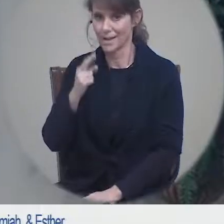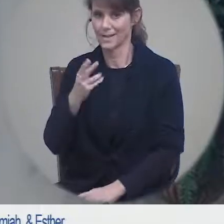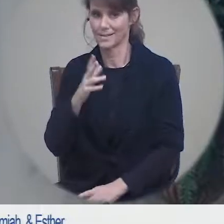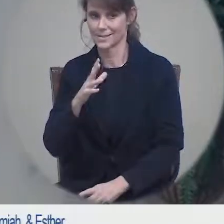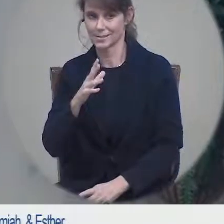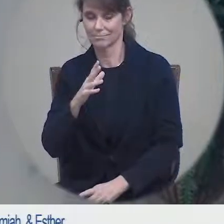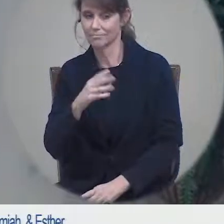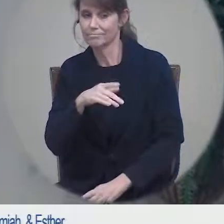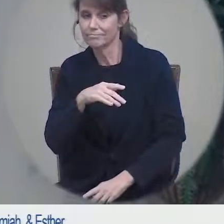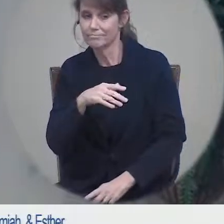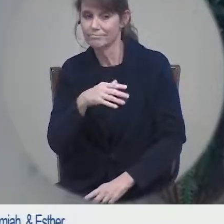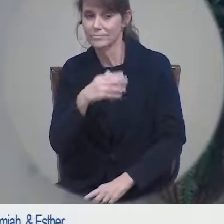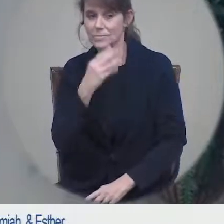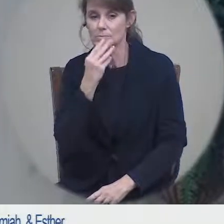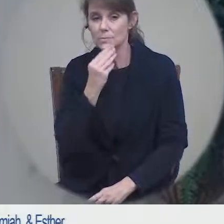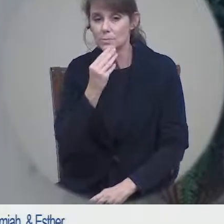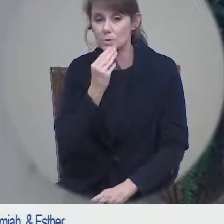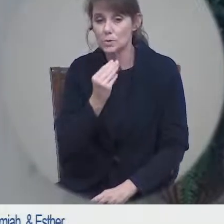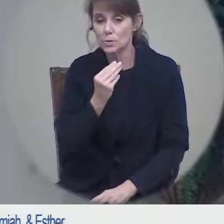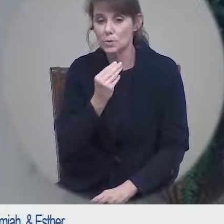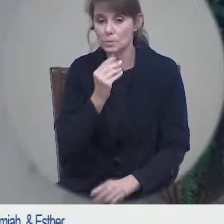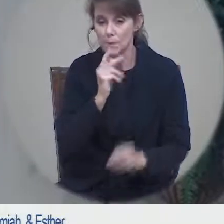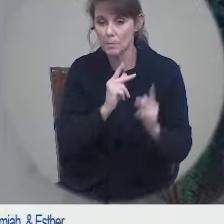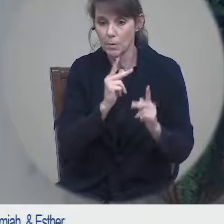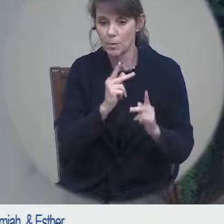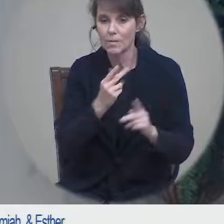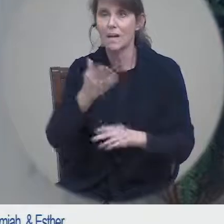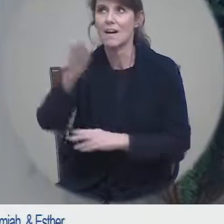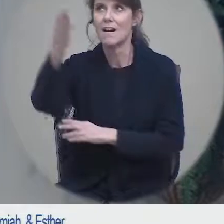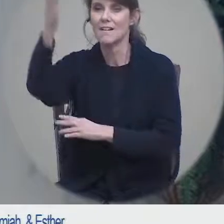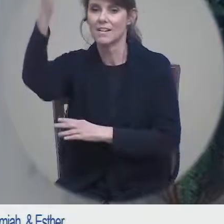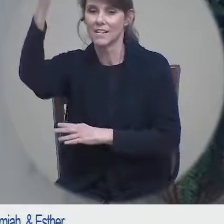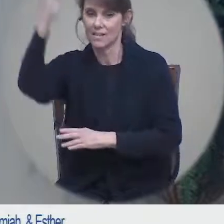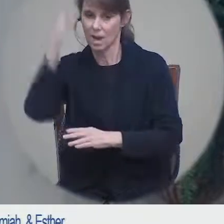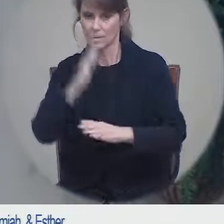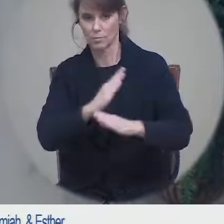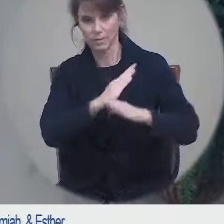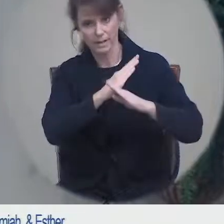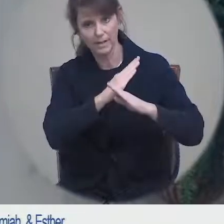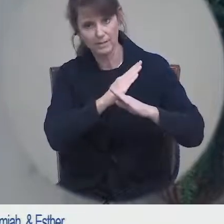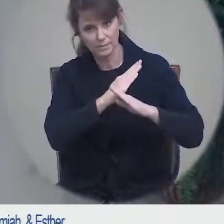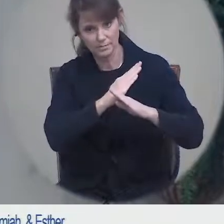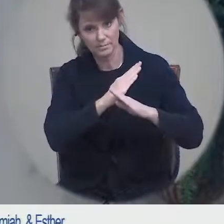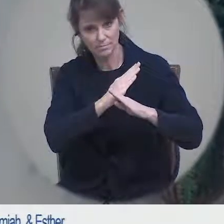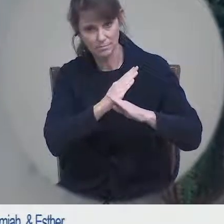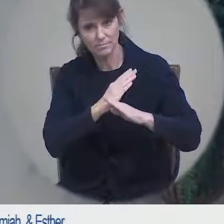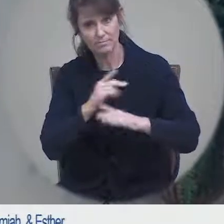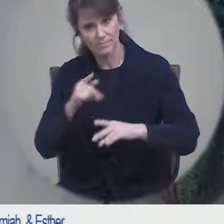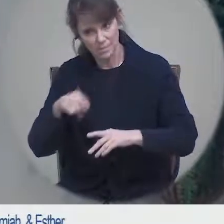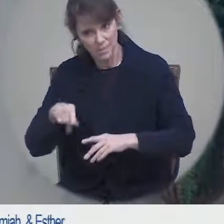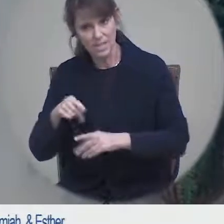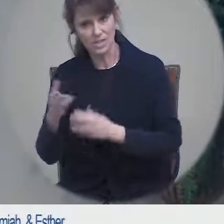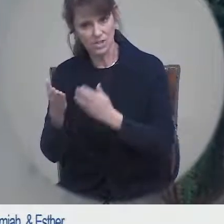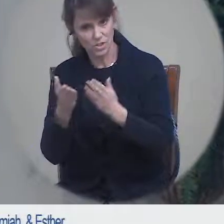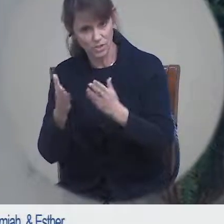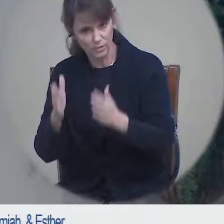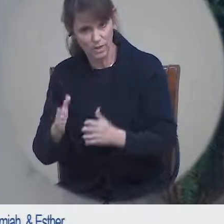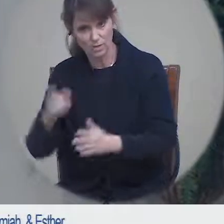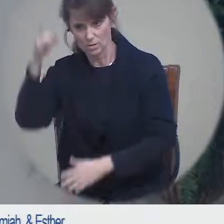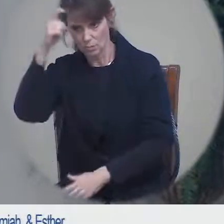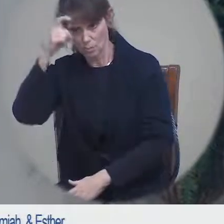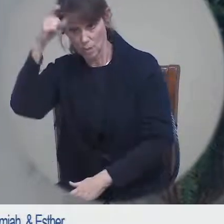They understand the special place, it seems to me, that God had for his people because they recognize that if he was a